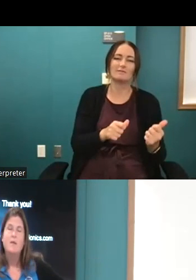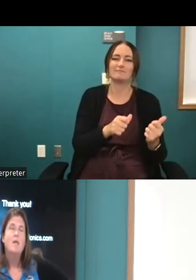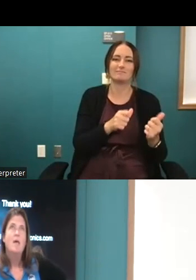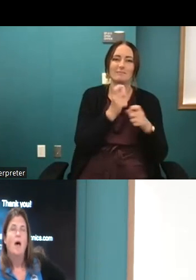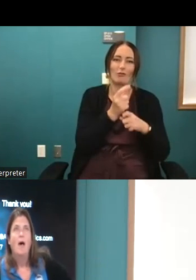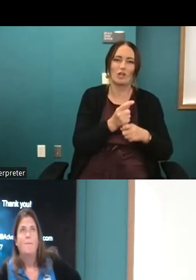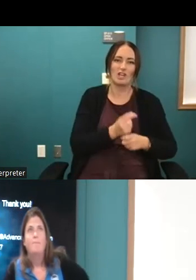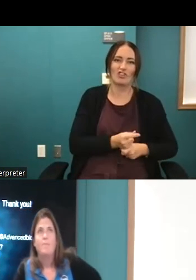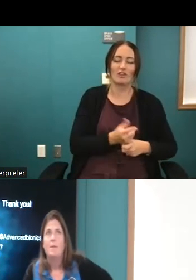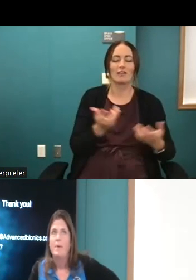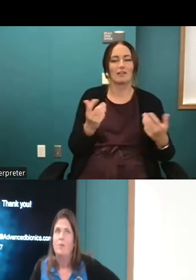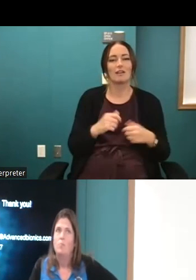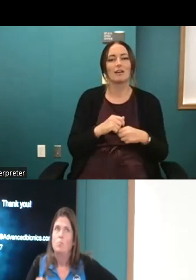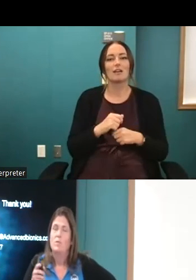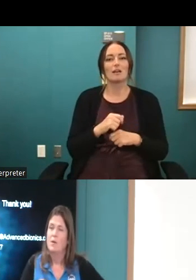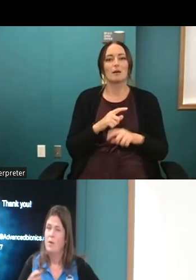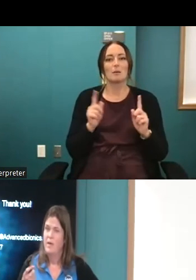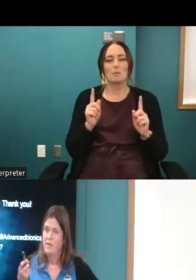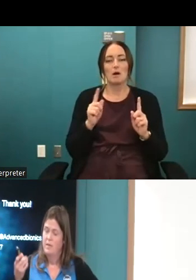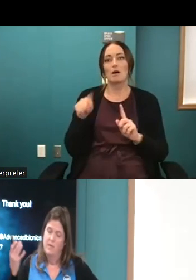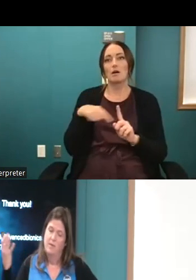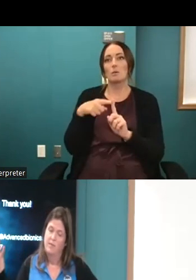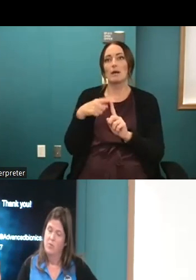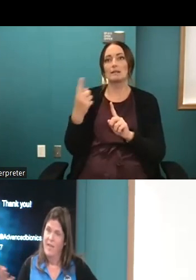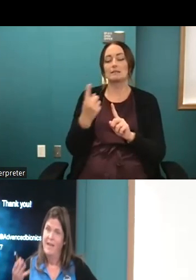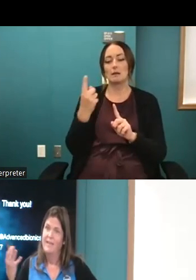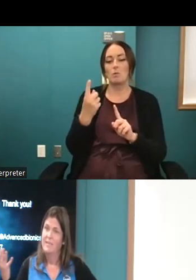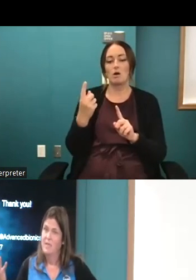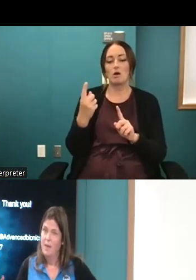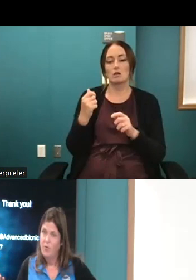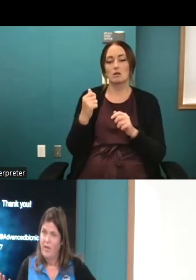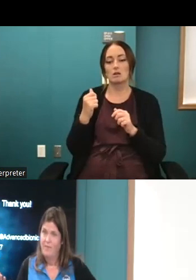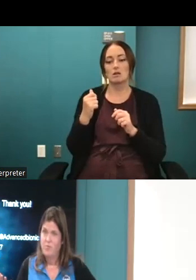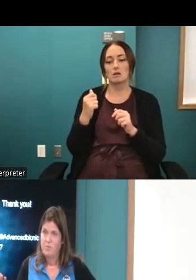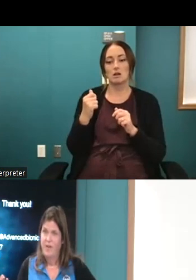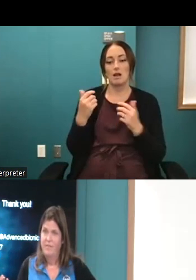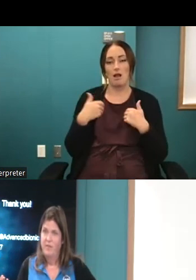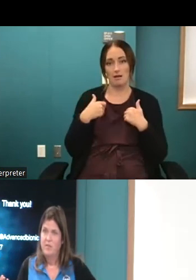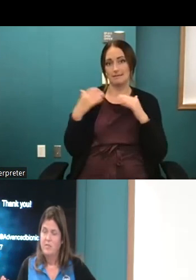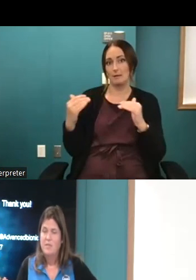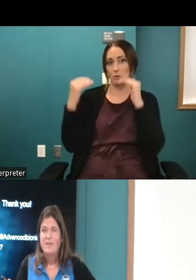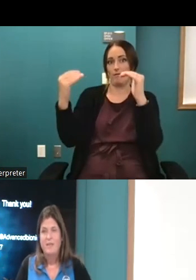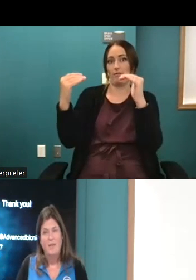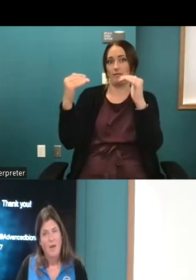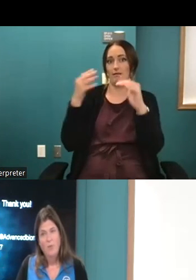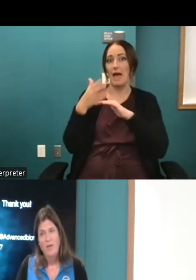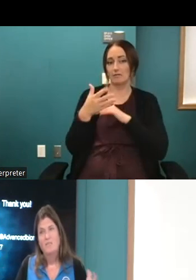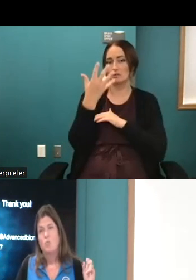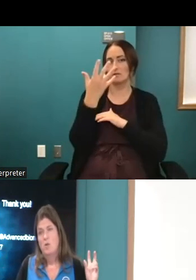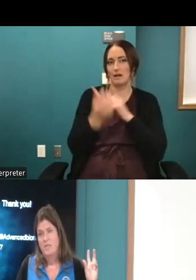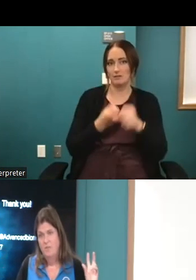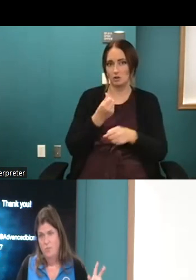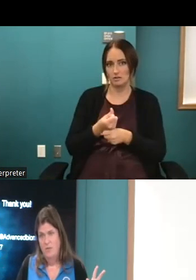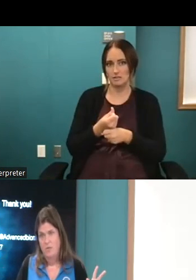on. But when someone goes ahead and gets an upgrade after those 5 years, then an upgrade